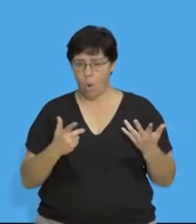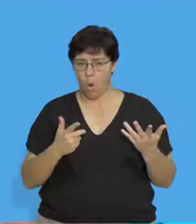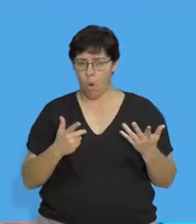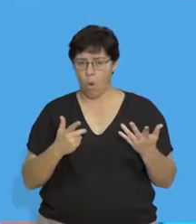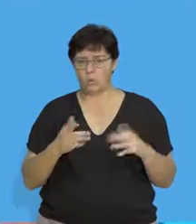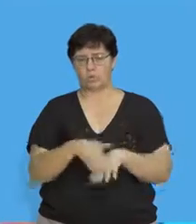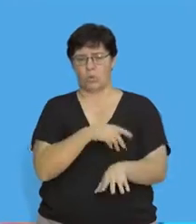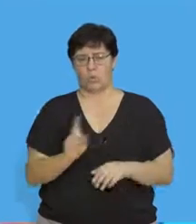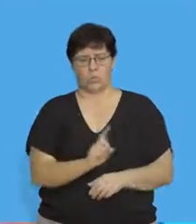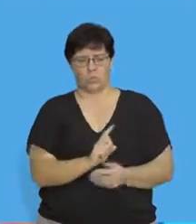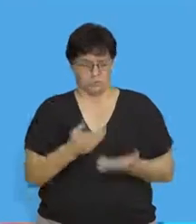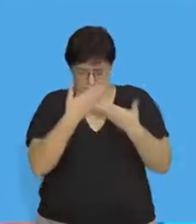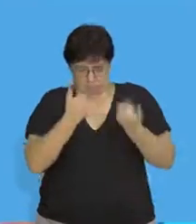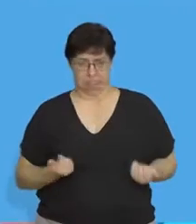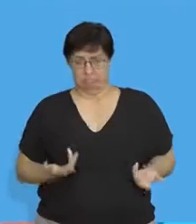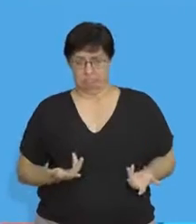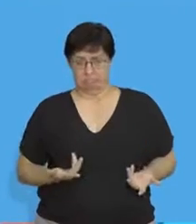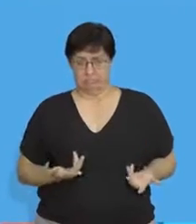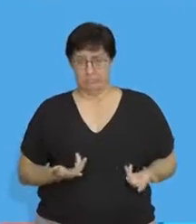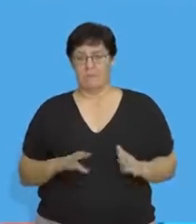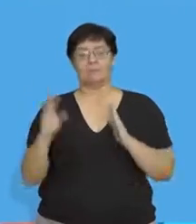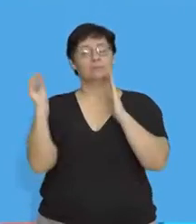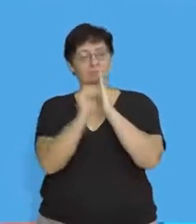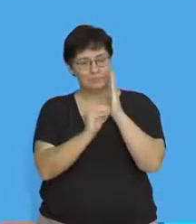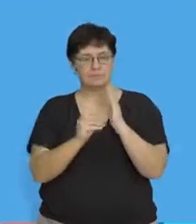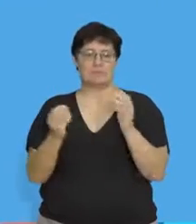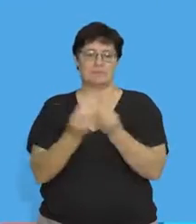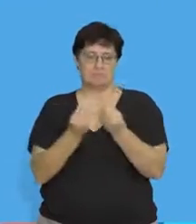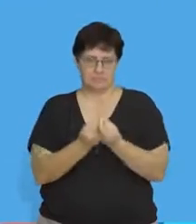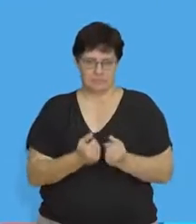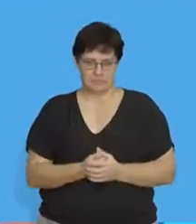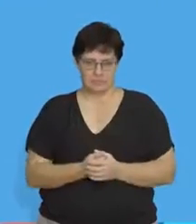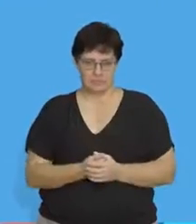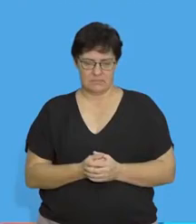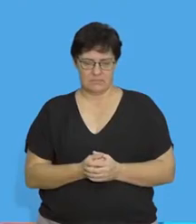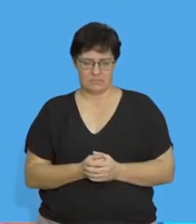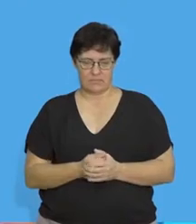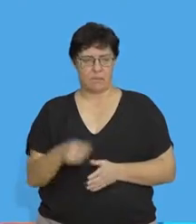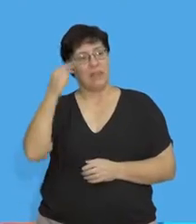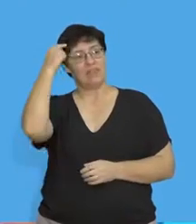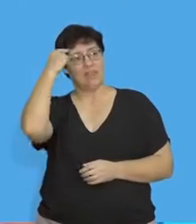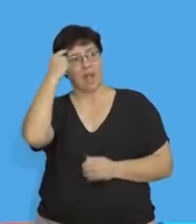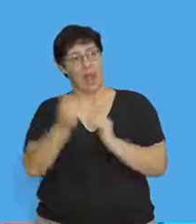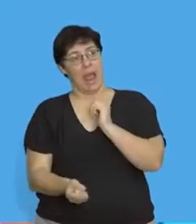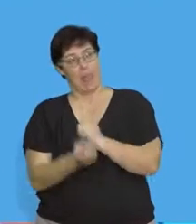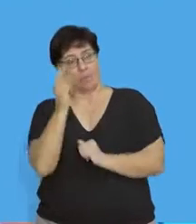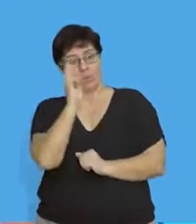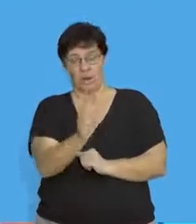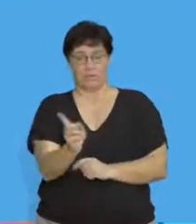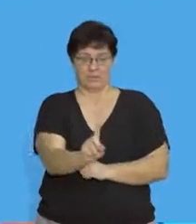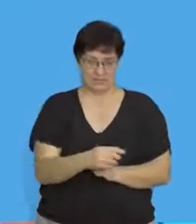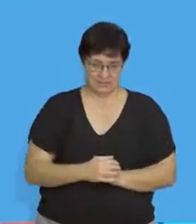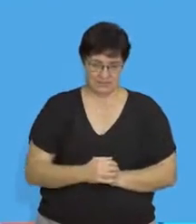idea. Well, that's fine, but write down something. Write down what you think the effect will be. That's